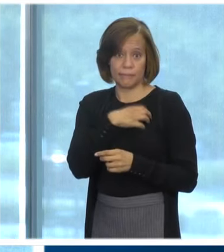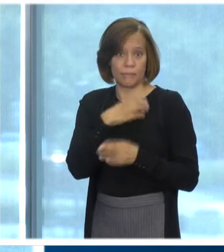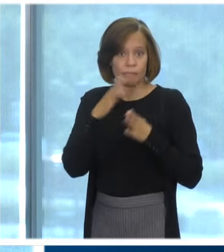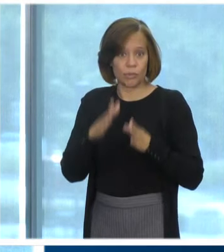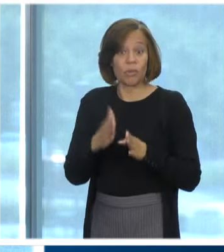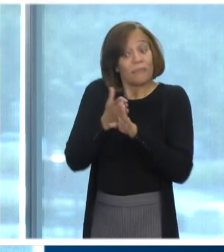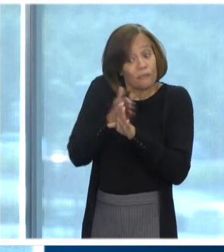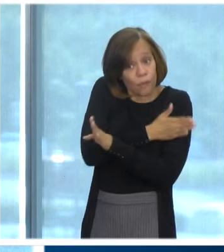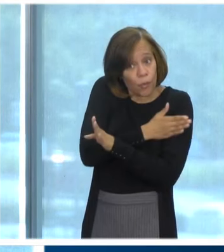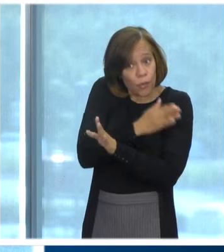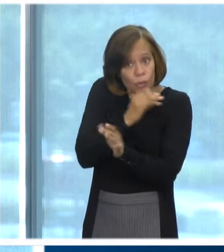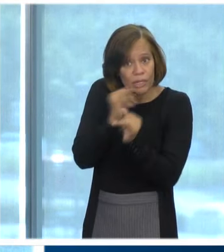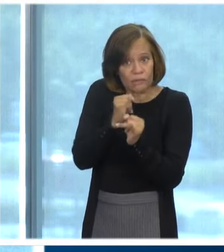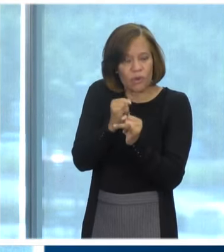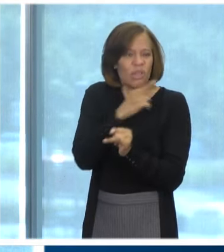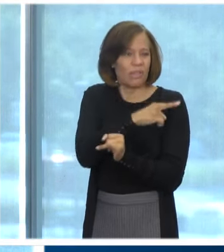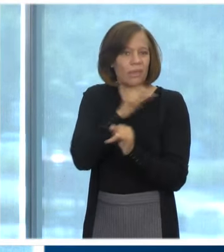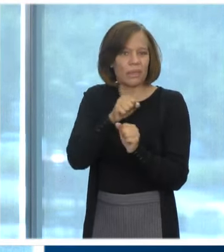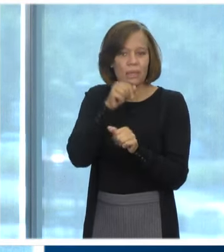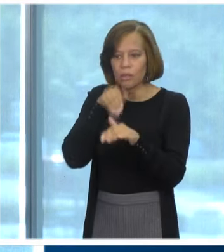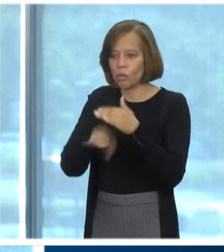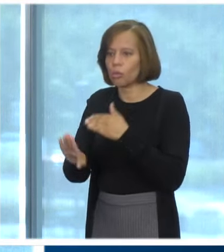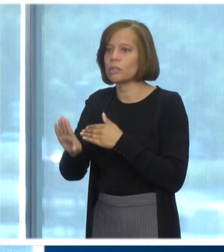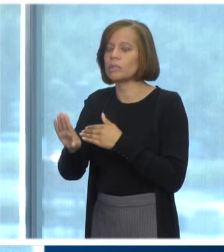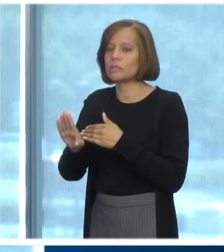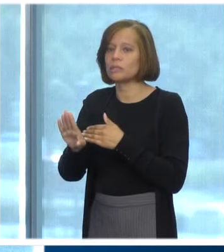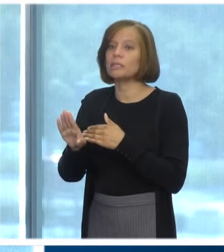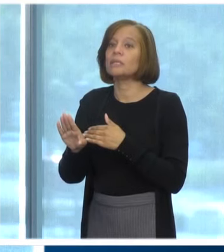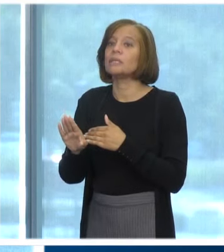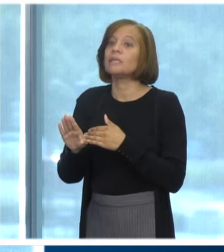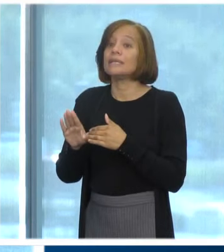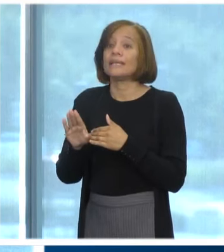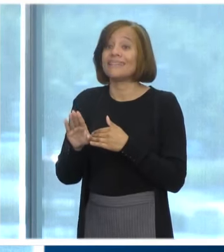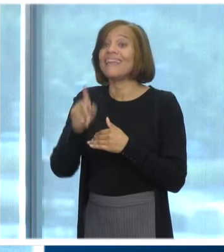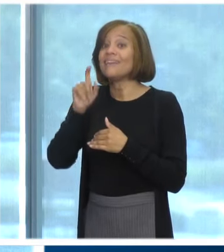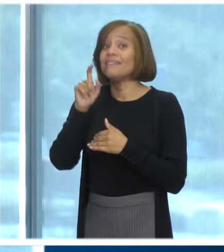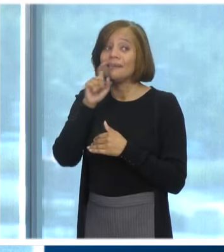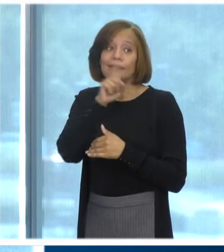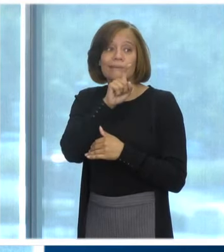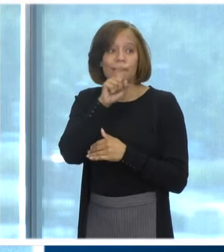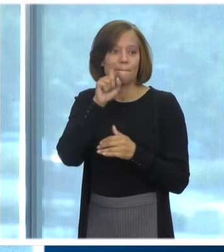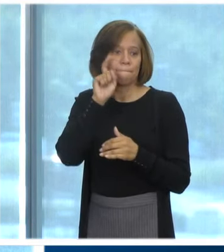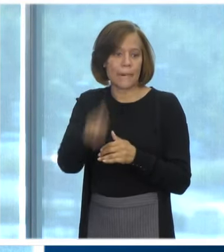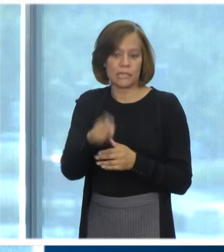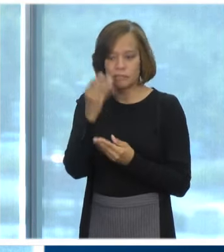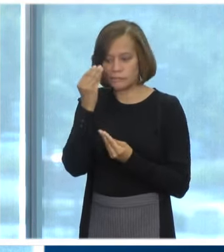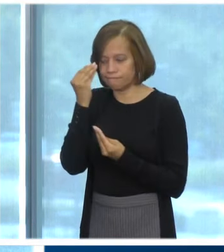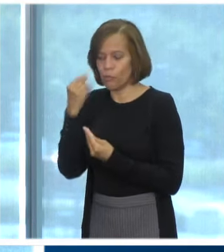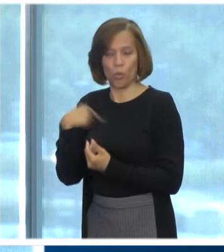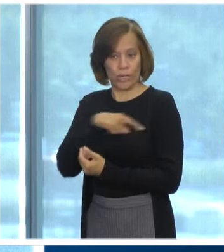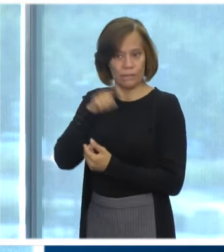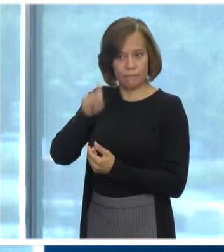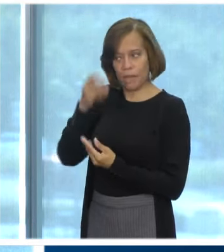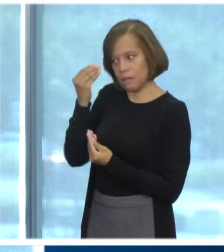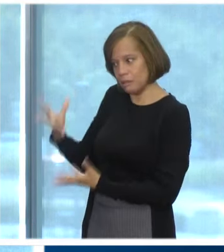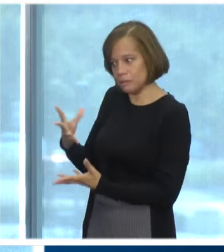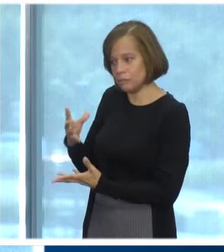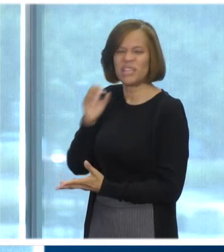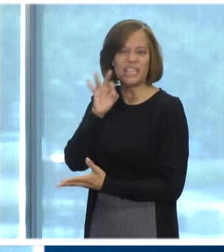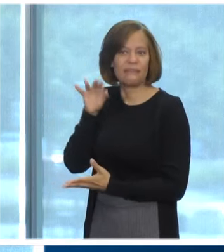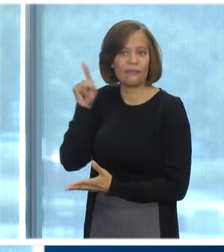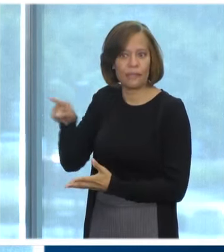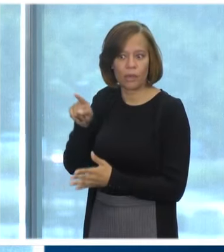room for an interview to know whether he or she is being identified as the focus of the investigation, whether we are specifically